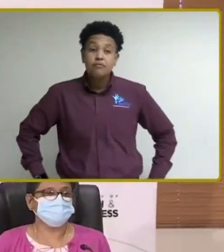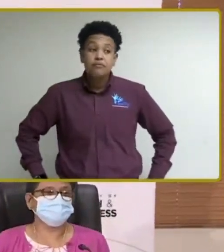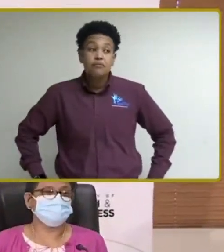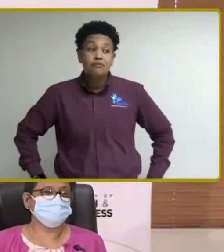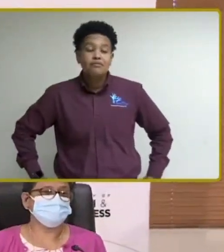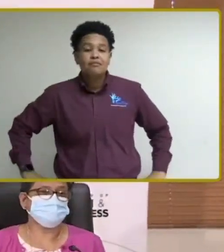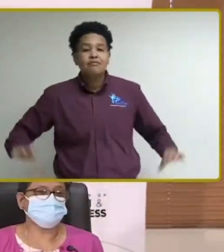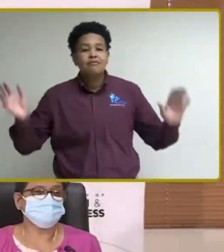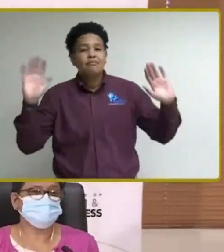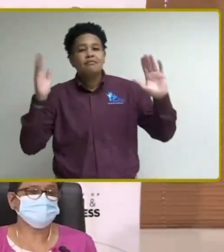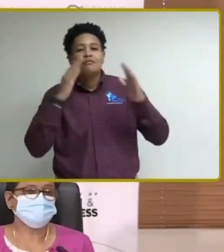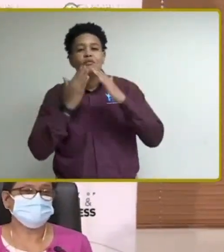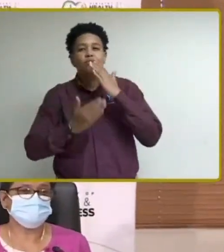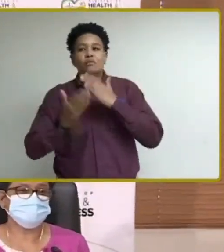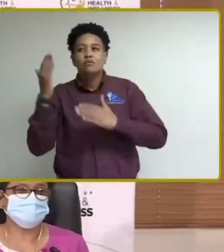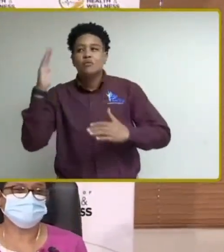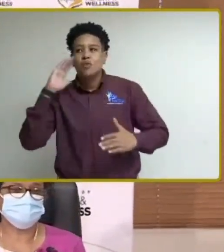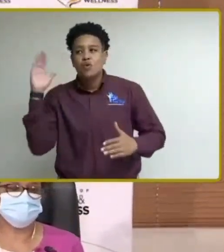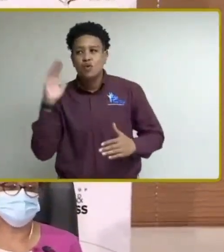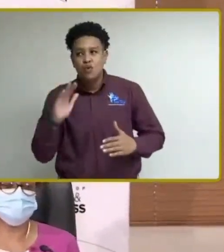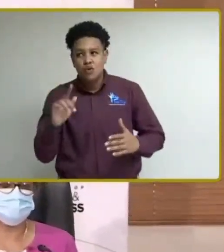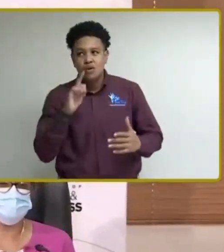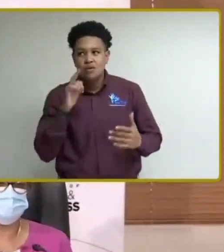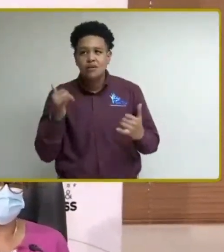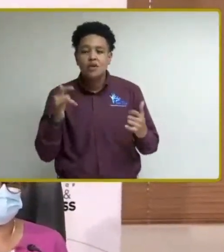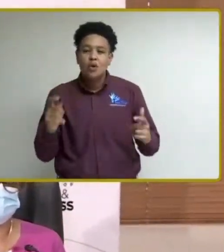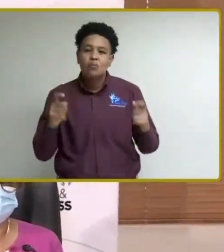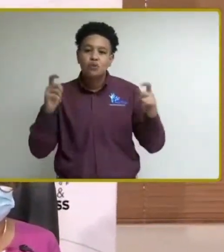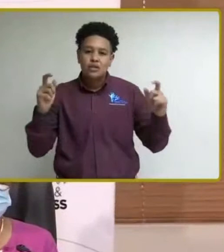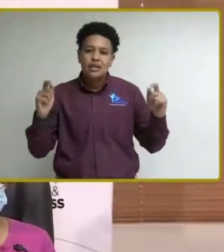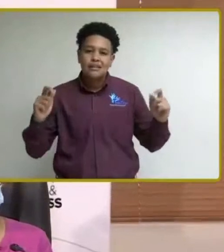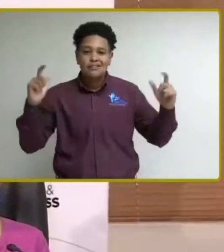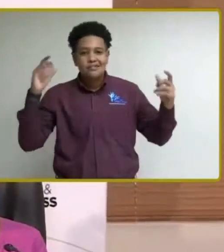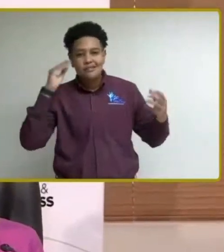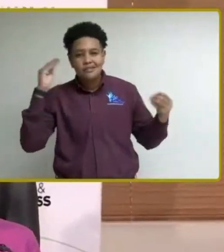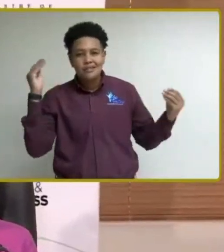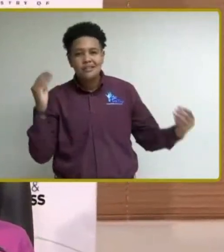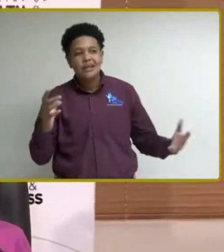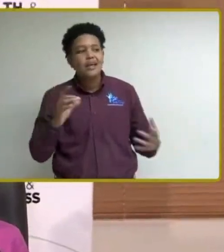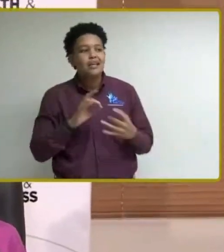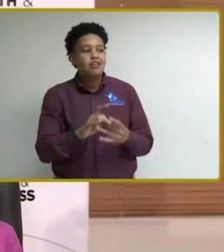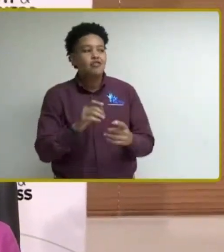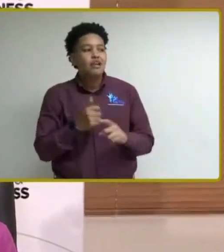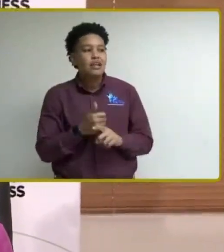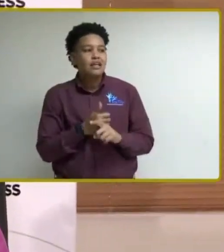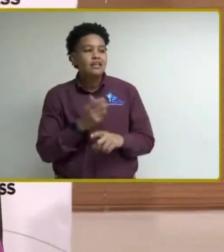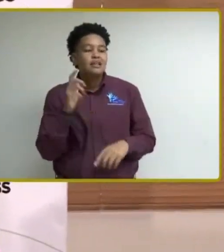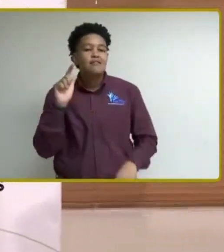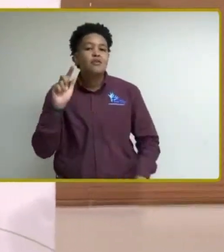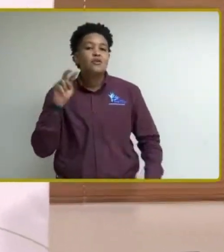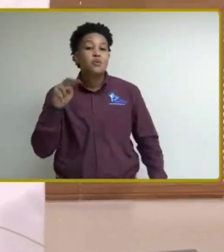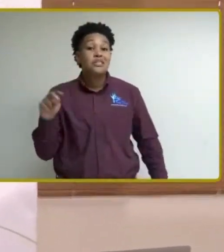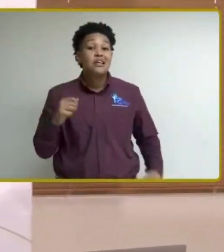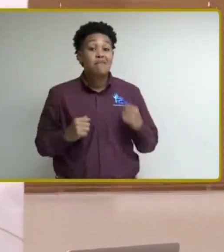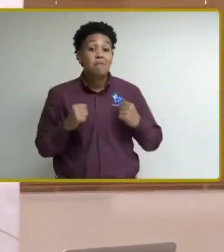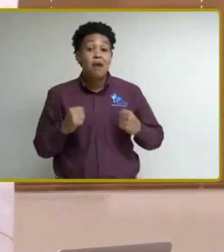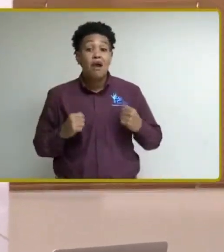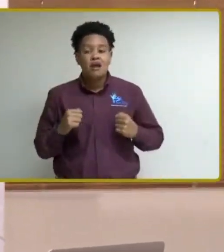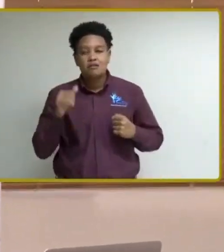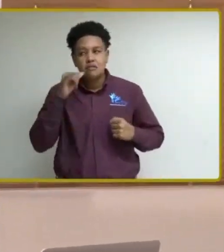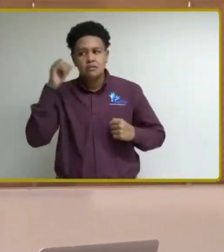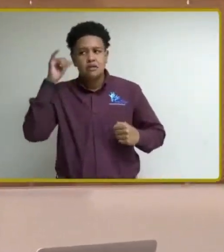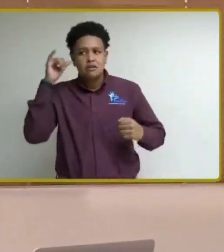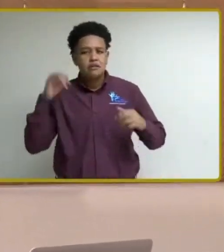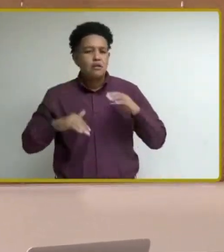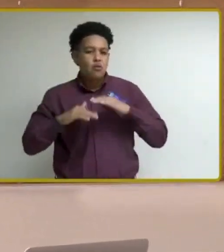Okay, good morning, everyone. I'm going to present the data as of 22nd of March. That was